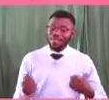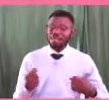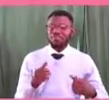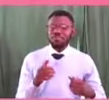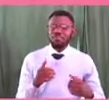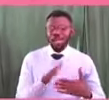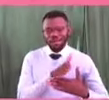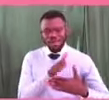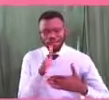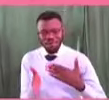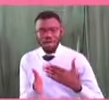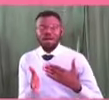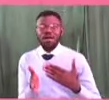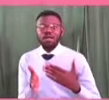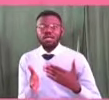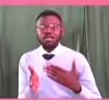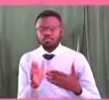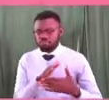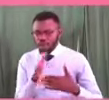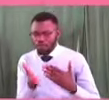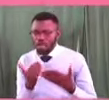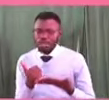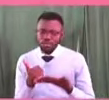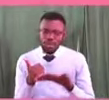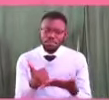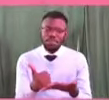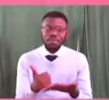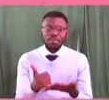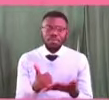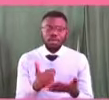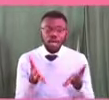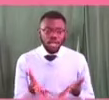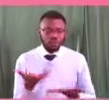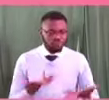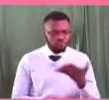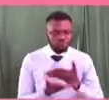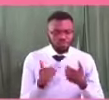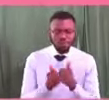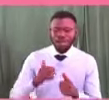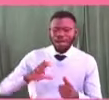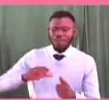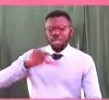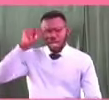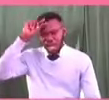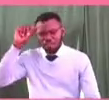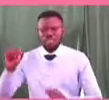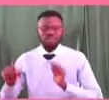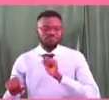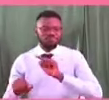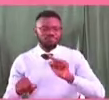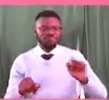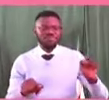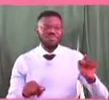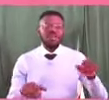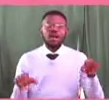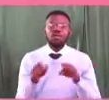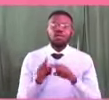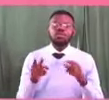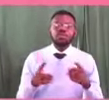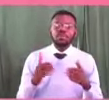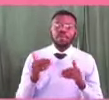health cover or health facilities. We are having conversations with the county governments, and within